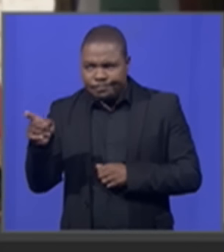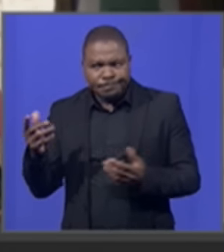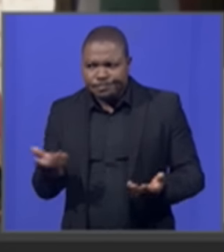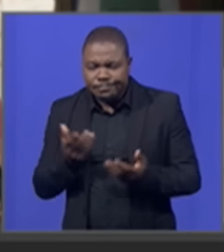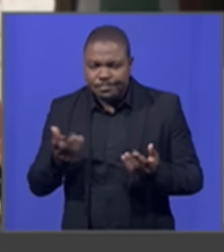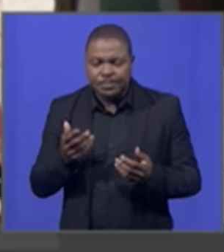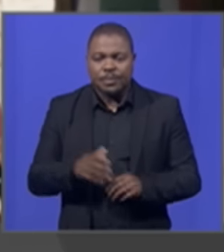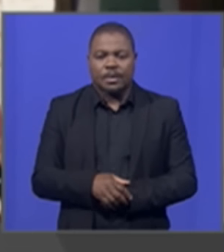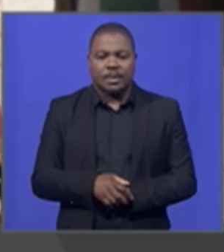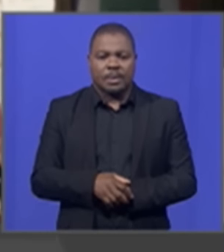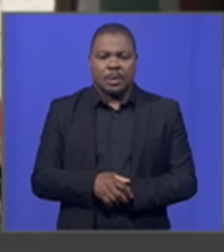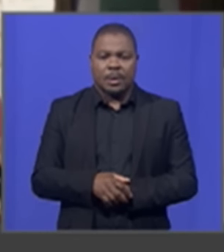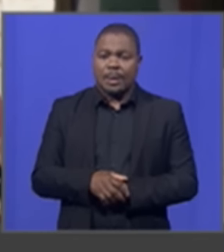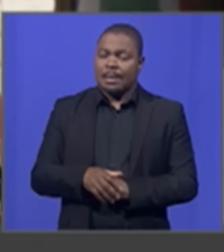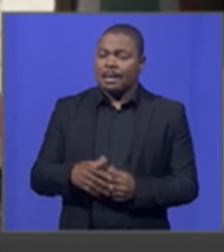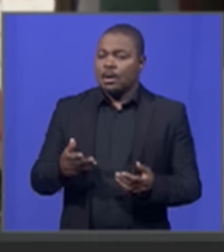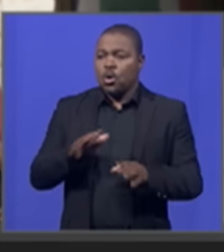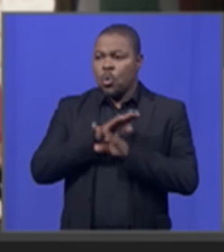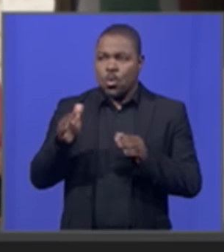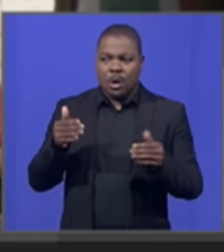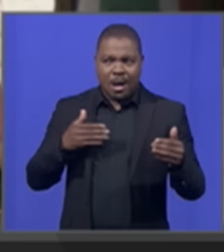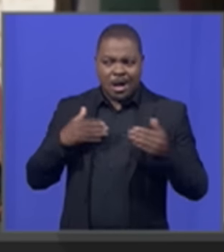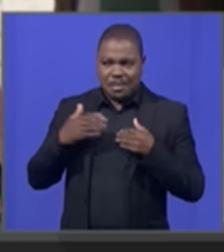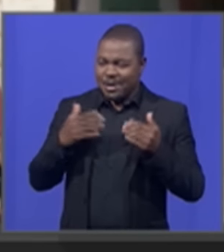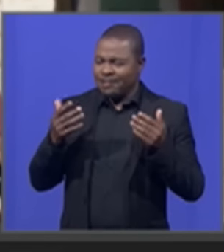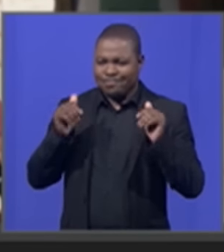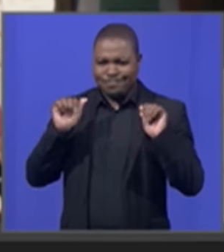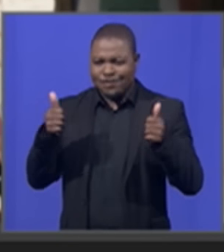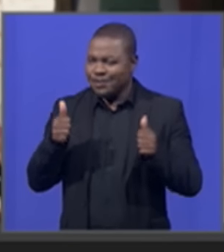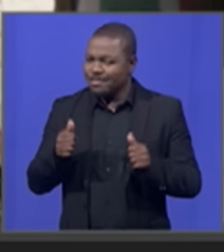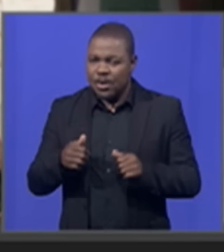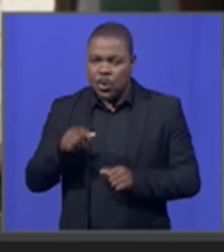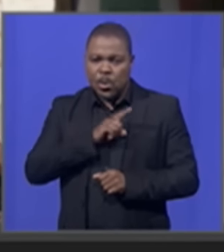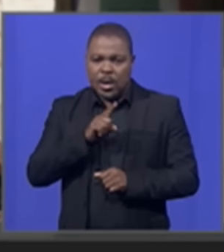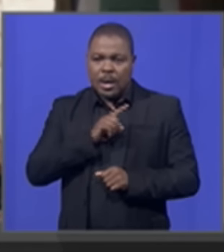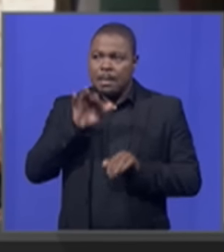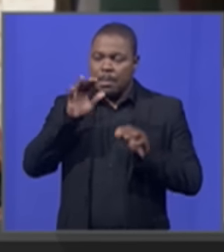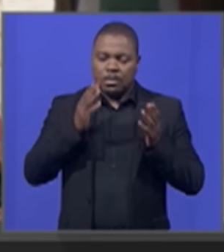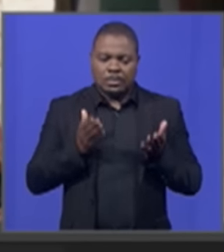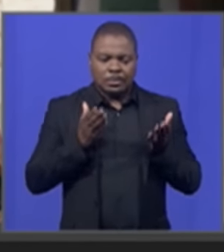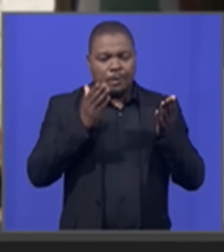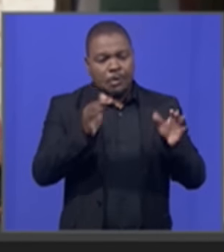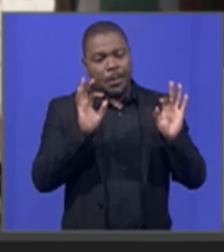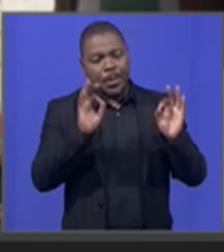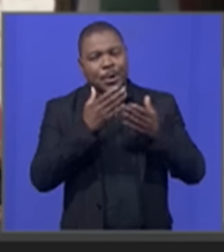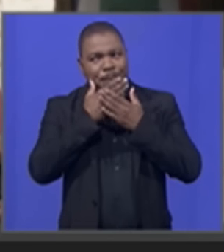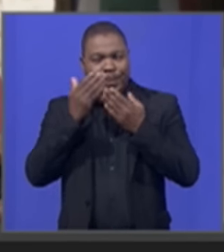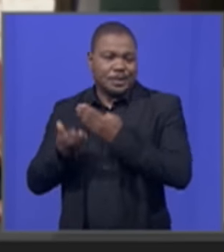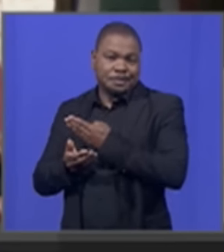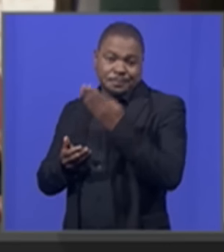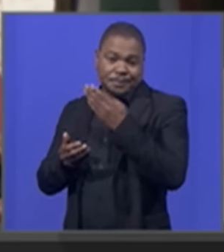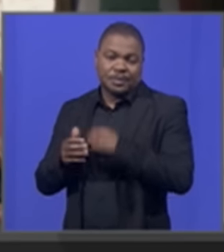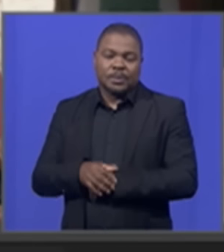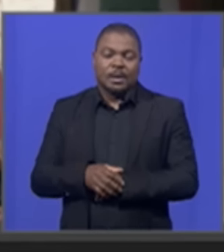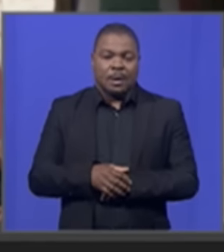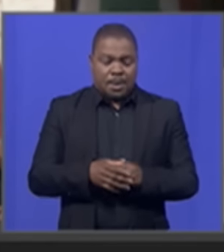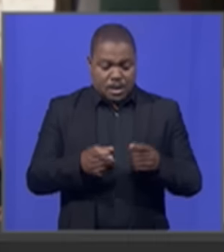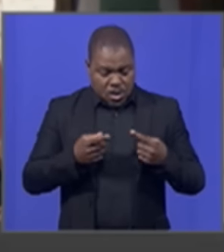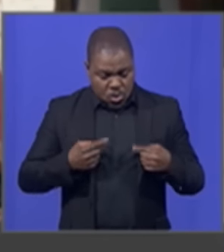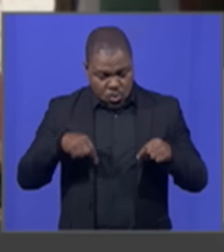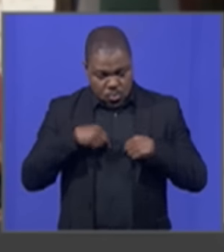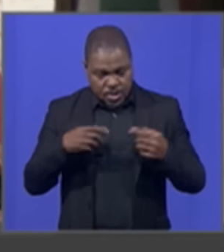re tshwengwa ke gore a gona le tsamaiso e siameng ya gore batho ba deliver ka tsele go tshwanetseng ka teng. A re na